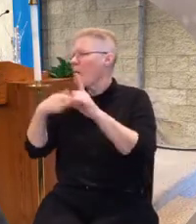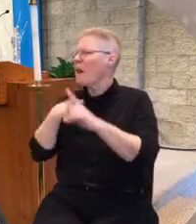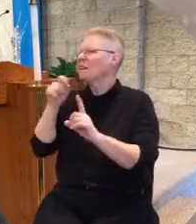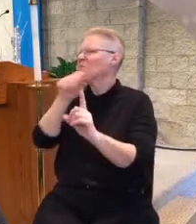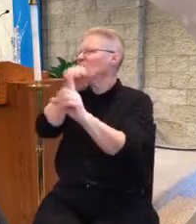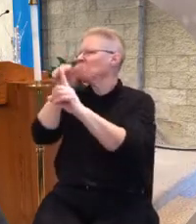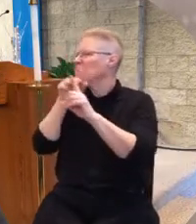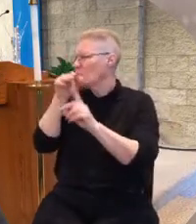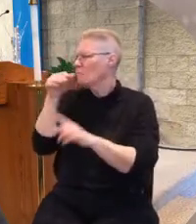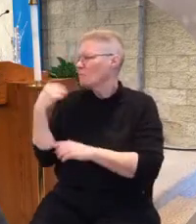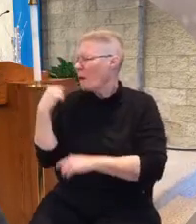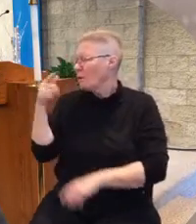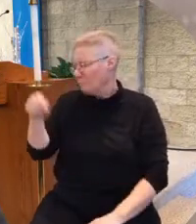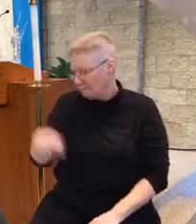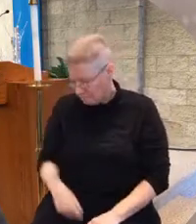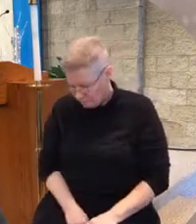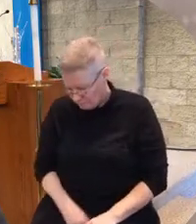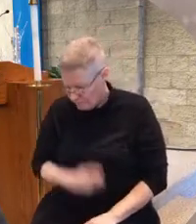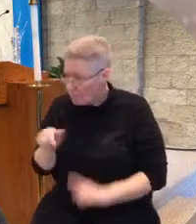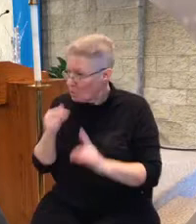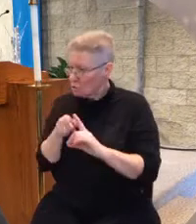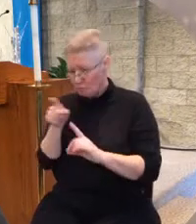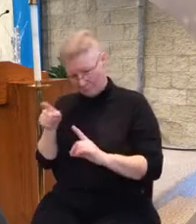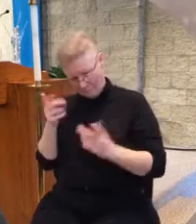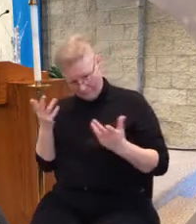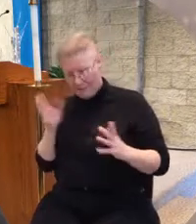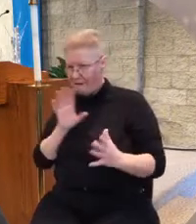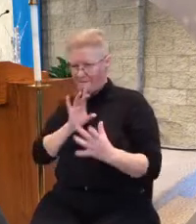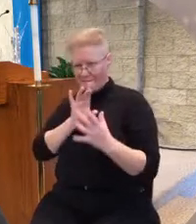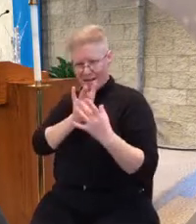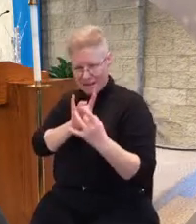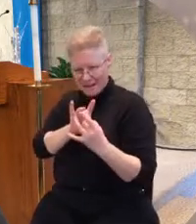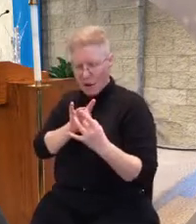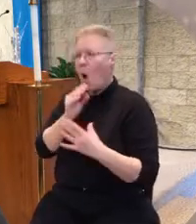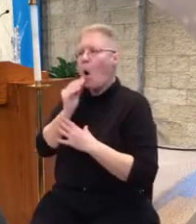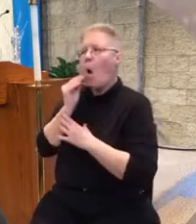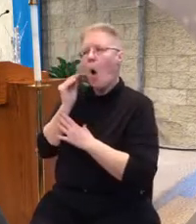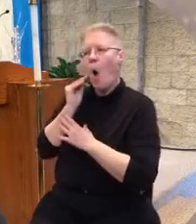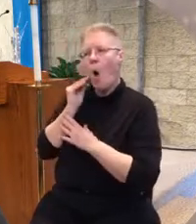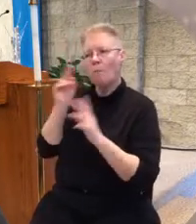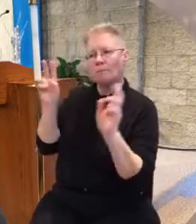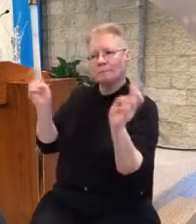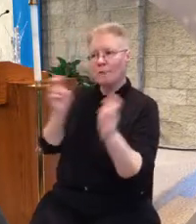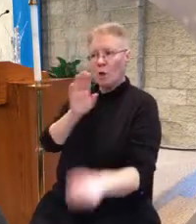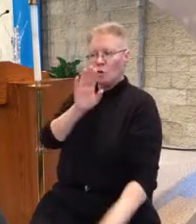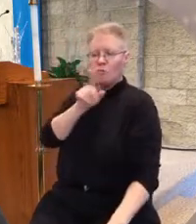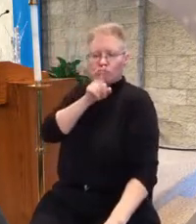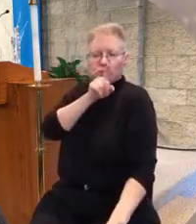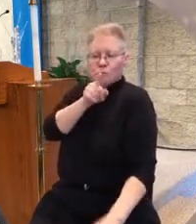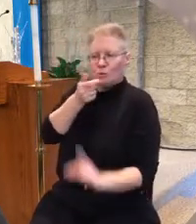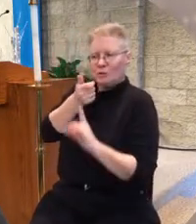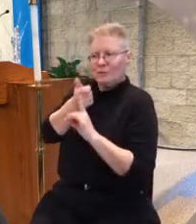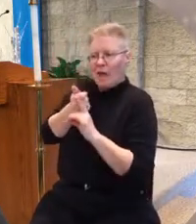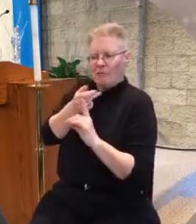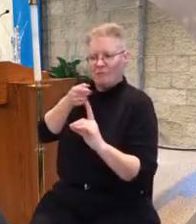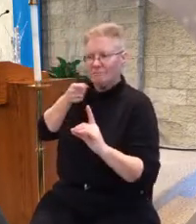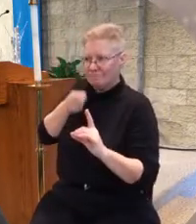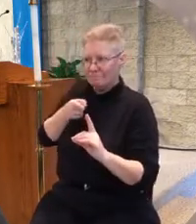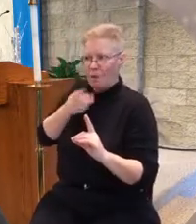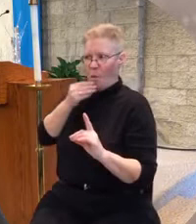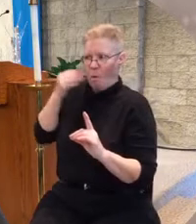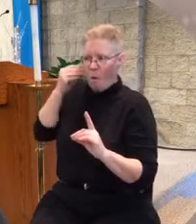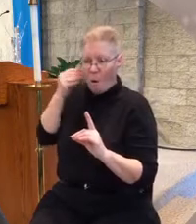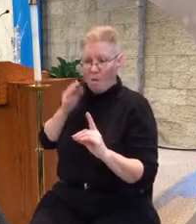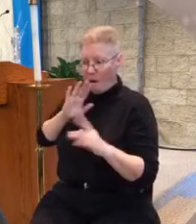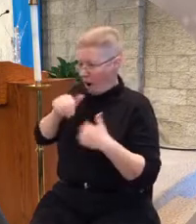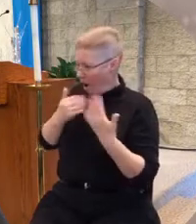have reconnected to home, when you have come home to your authentic self, unworthiness and all those emotional addictions, they don't need to